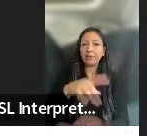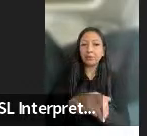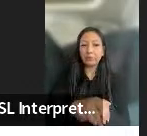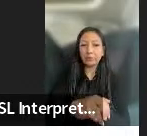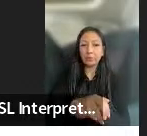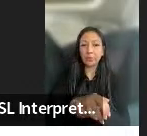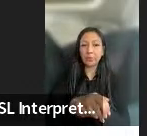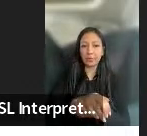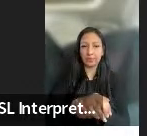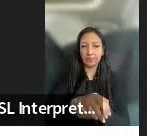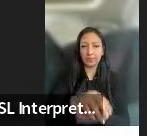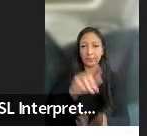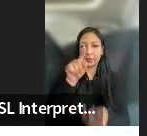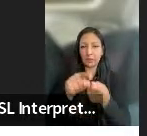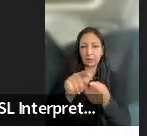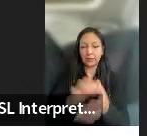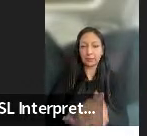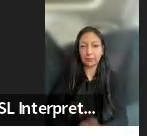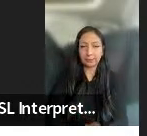Next slide.